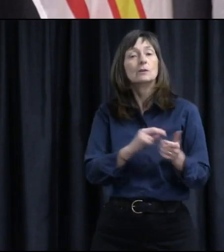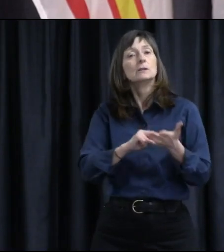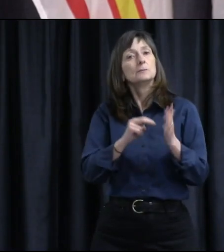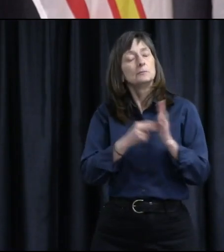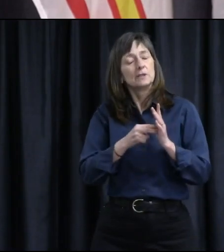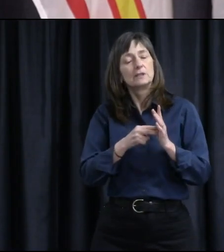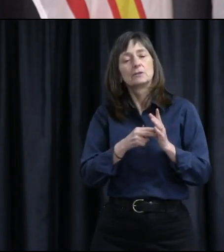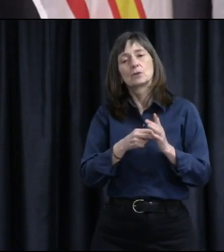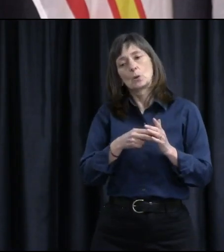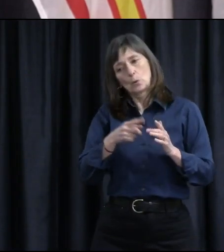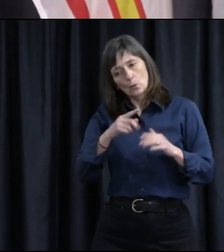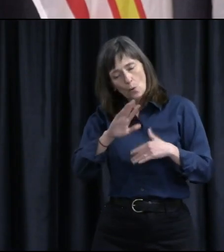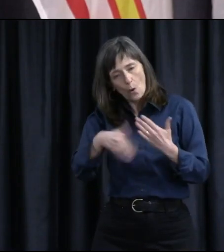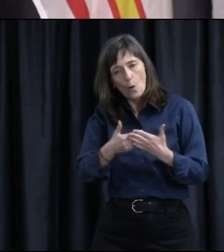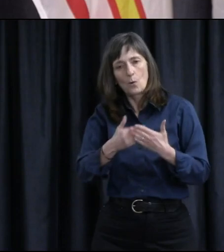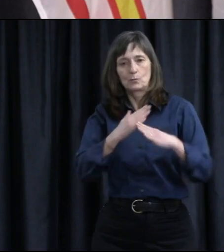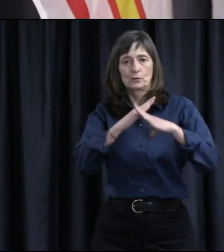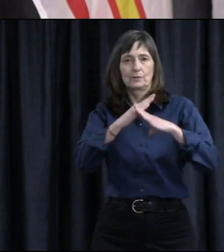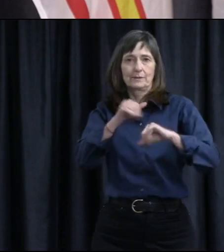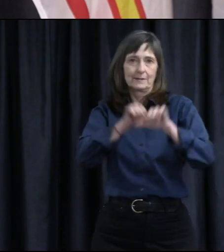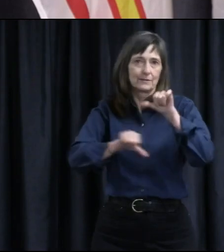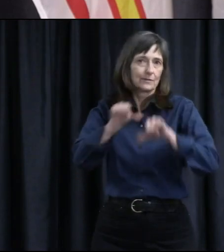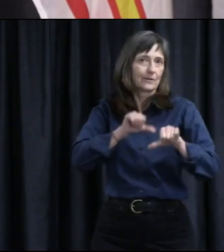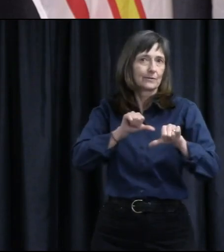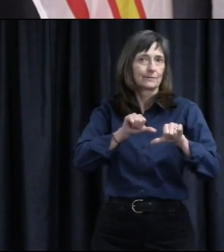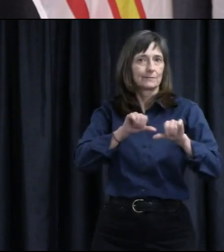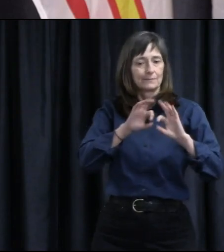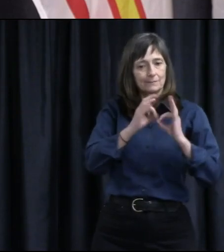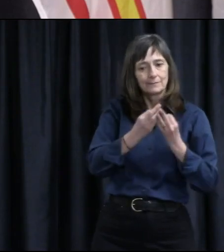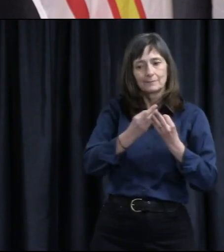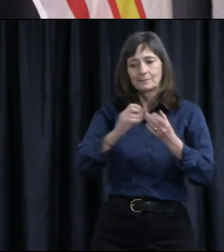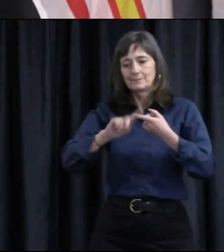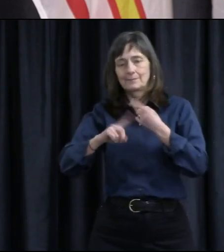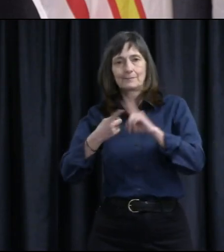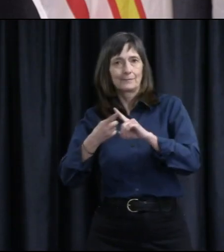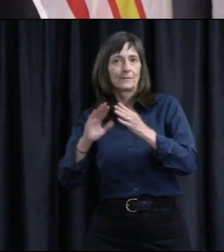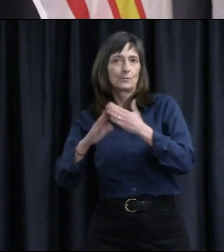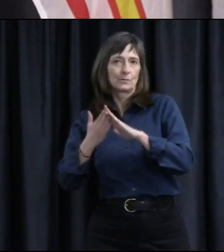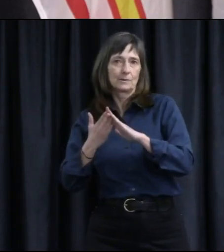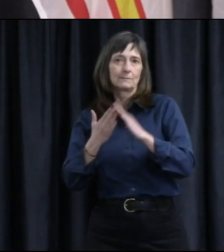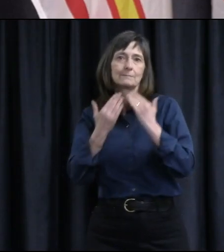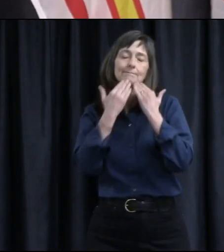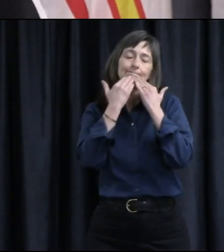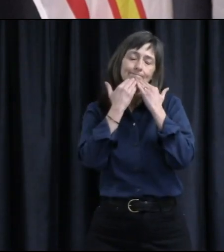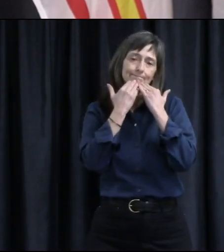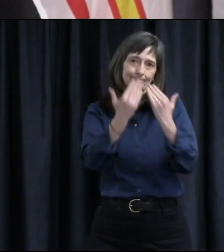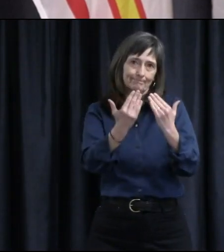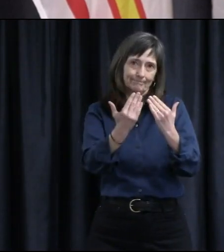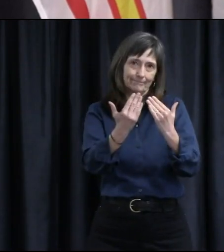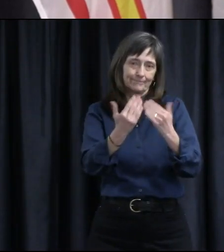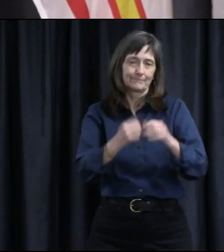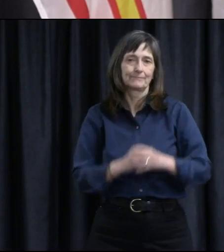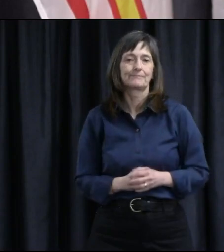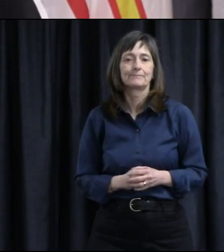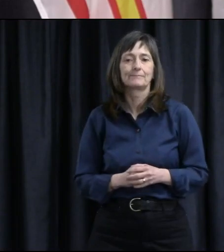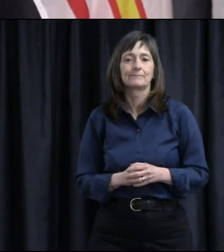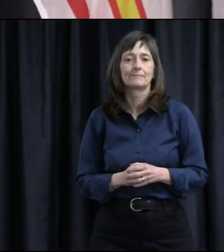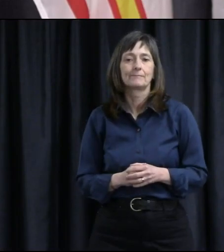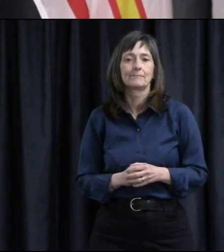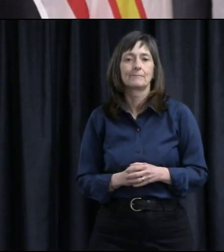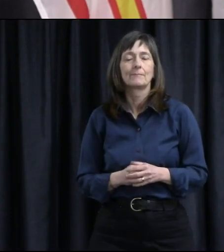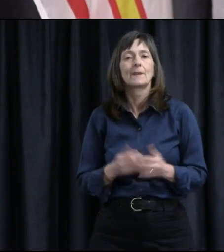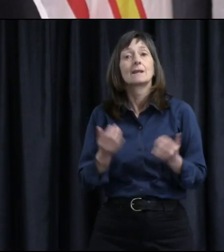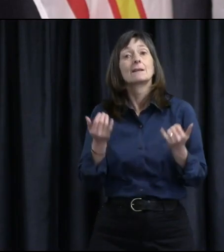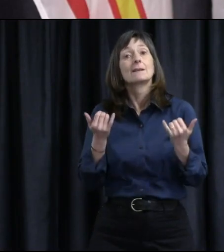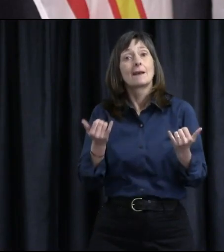of our families, friends, and communities. Thank you for doing your part. I want to talk now